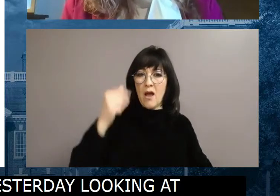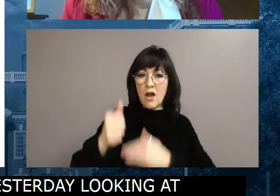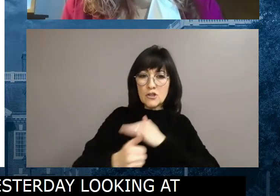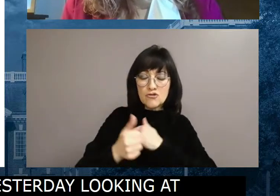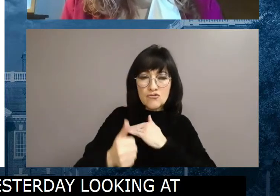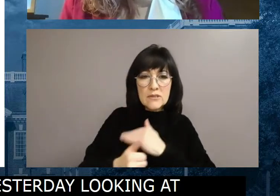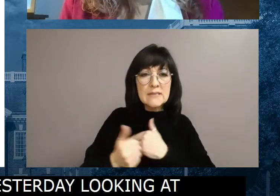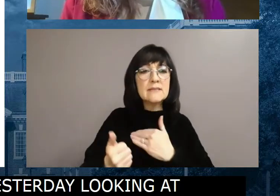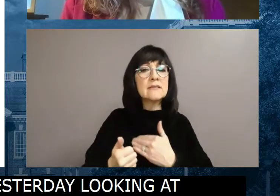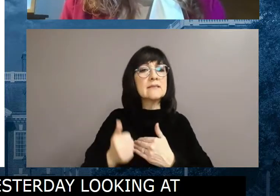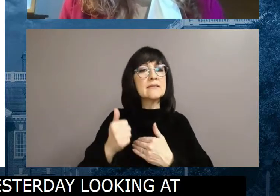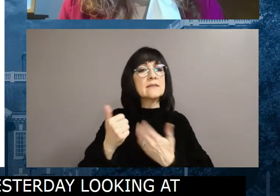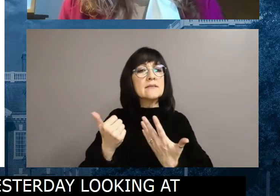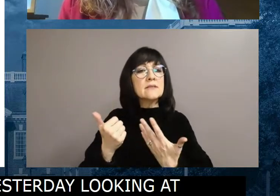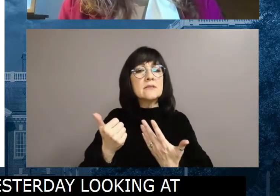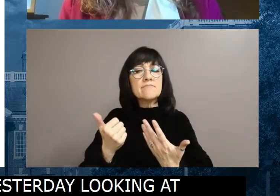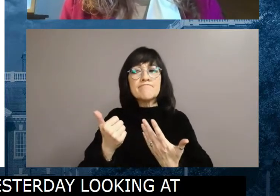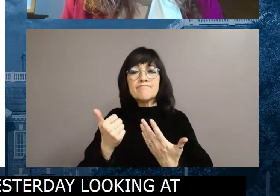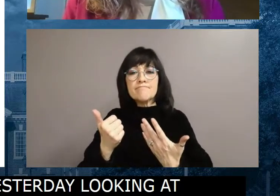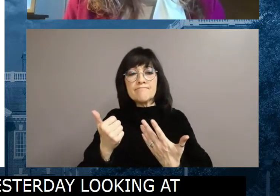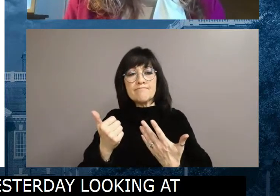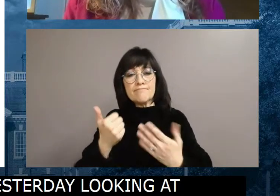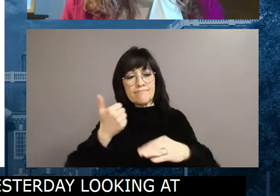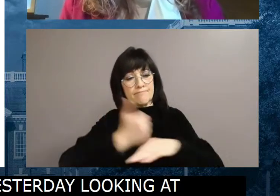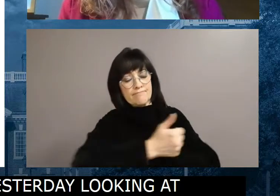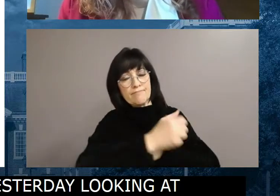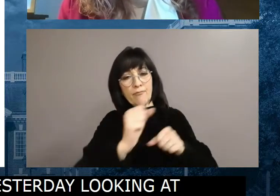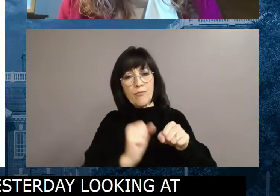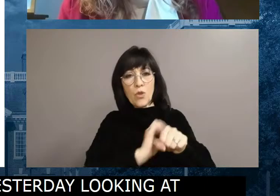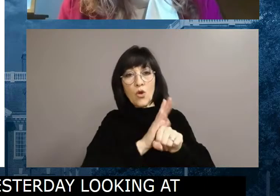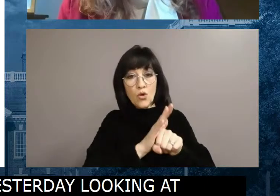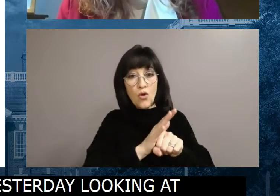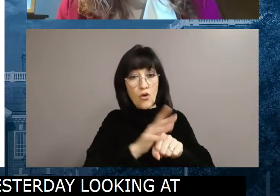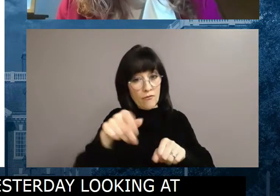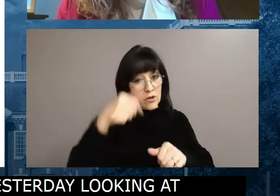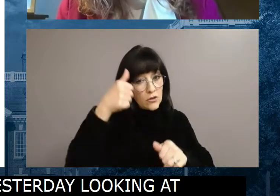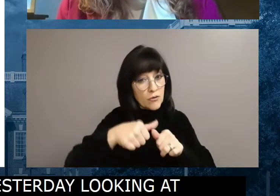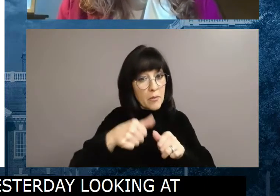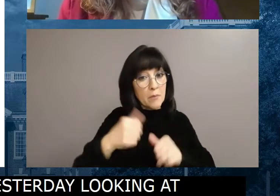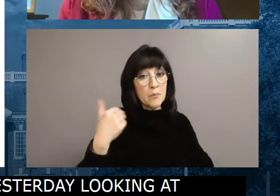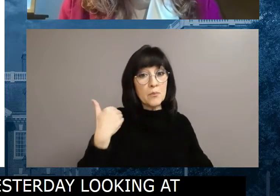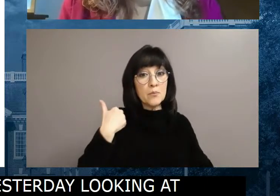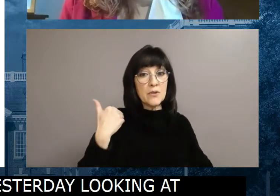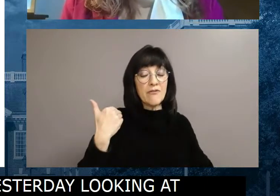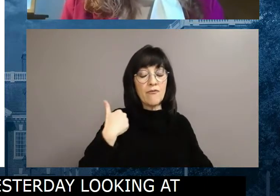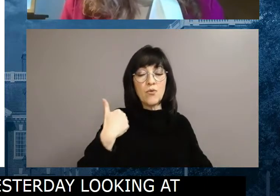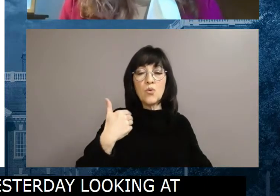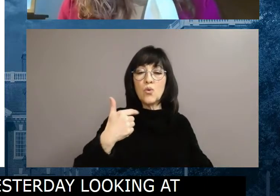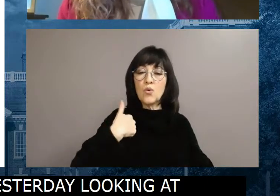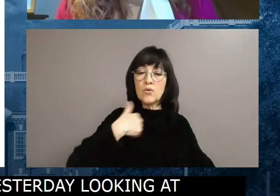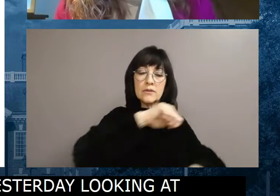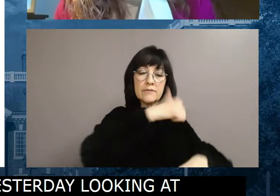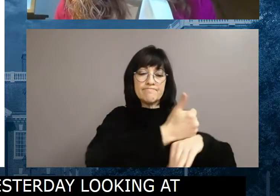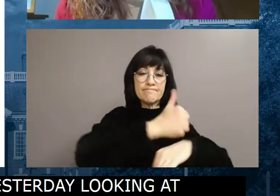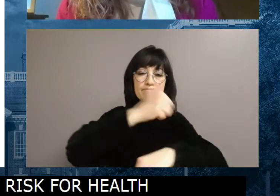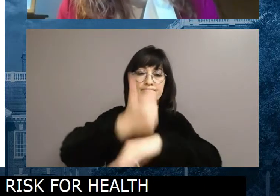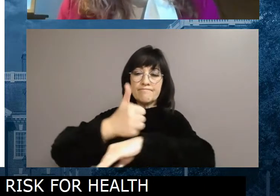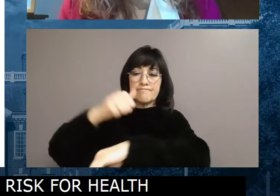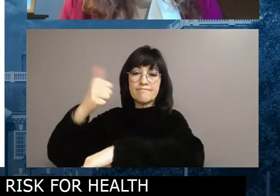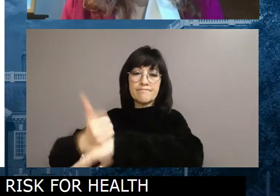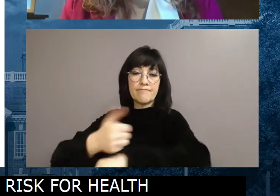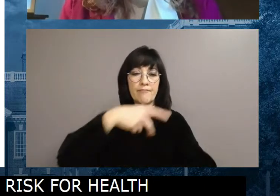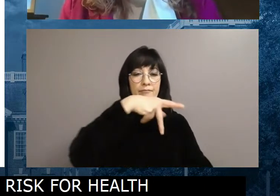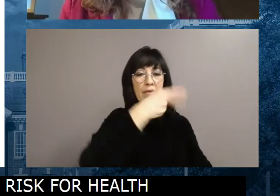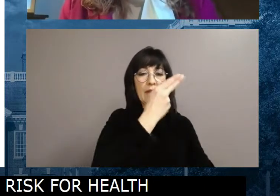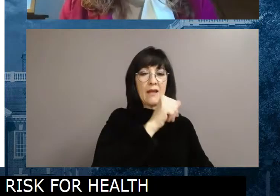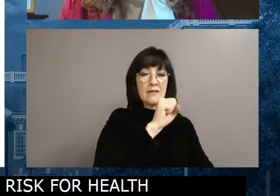from COVID. You may recall that we previously, when we had phases, there was a 1C that had the highest